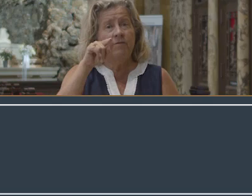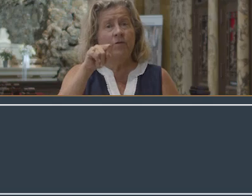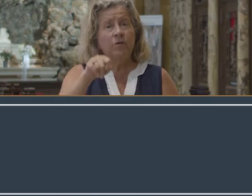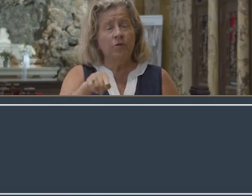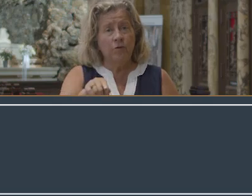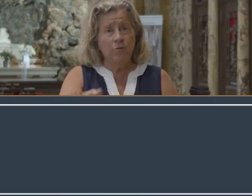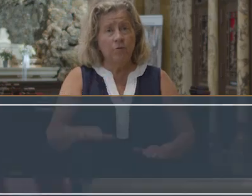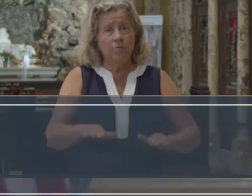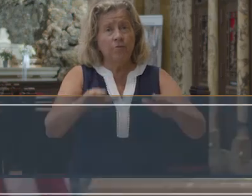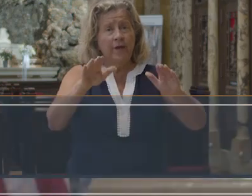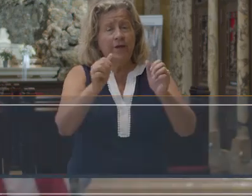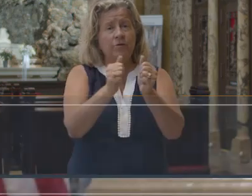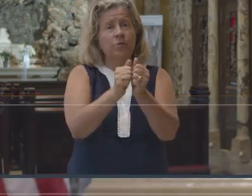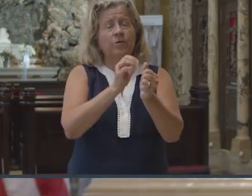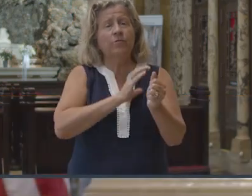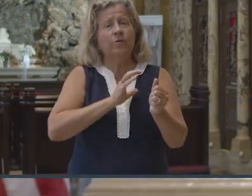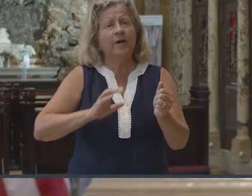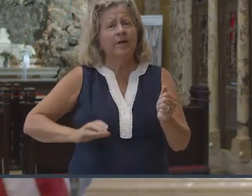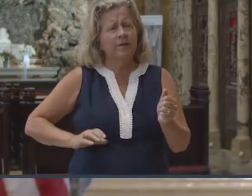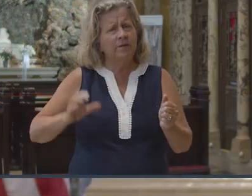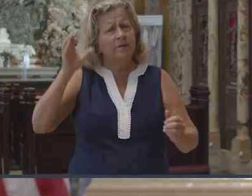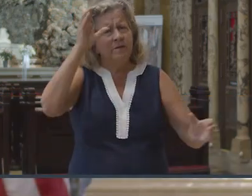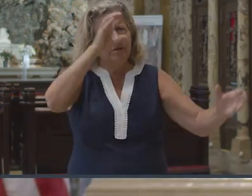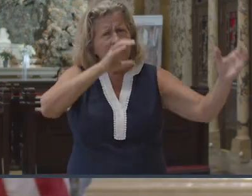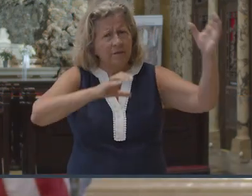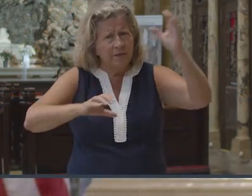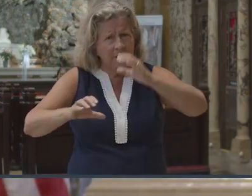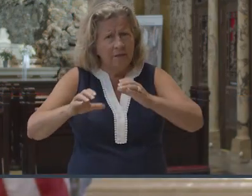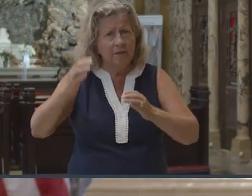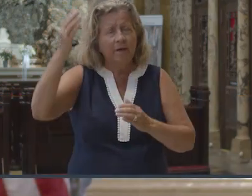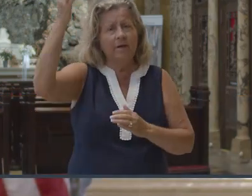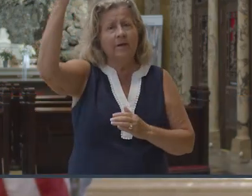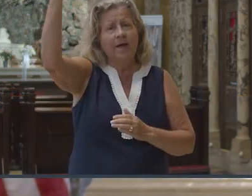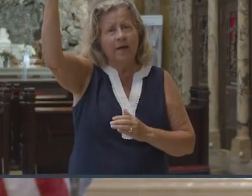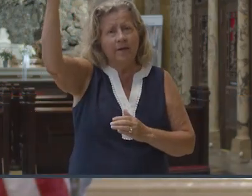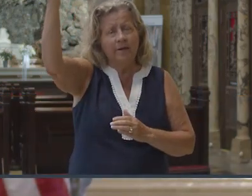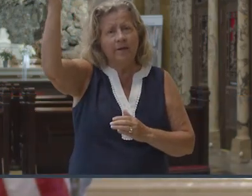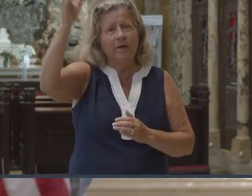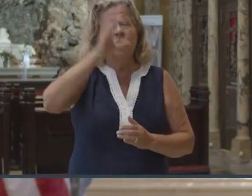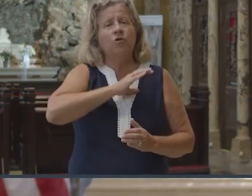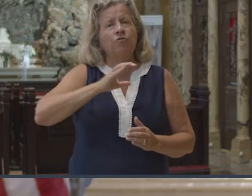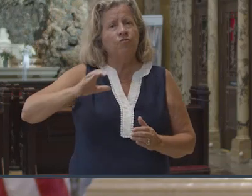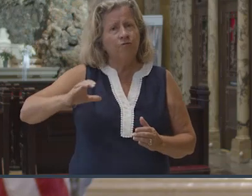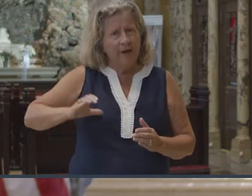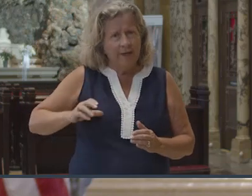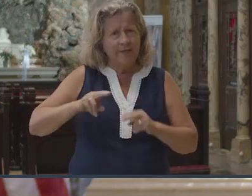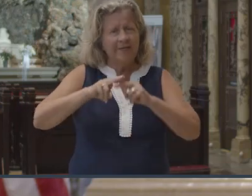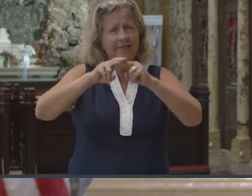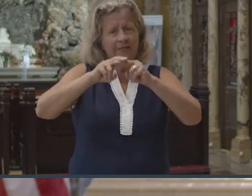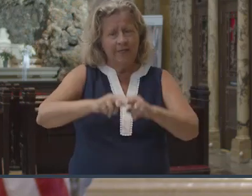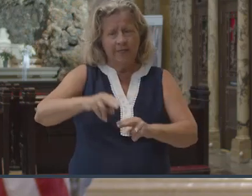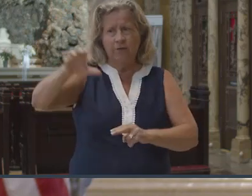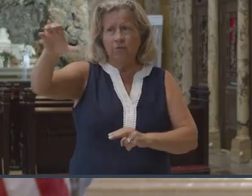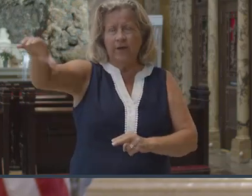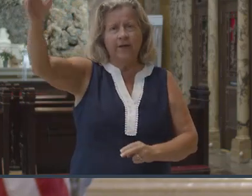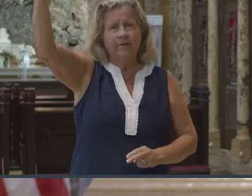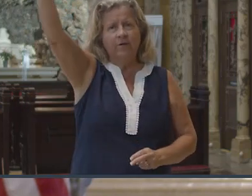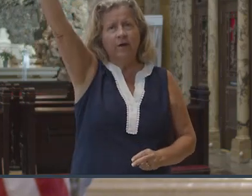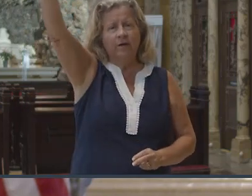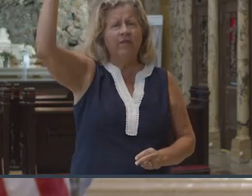Christ, seek what is above, where Christ is seated at the right hand of God. Think of what is